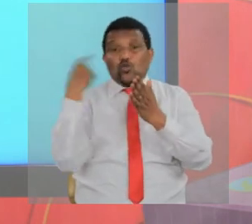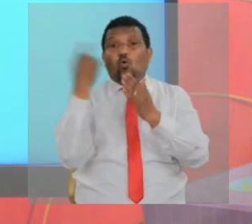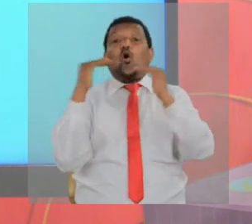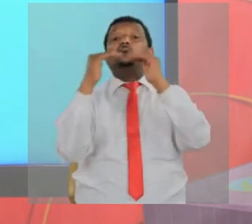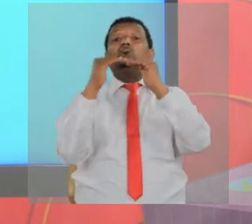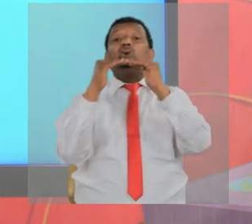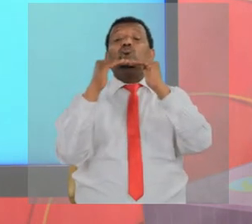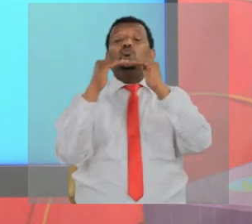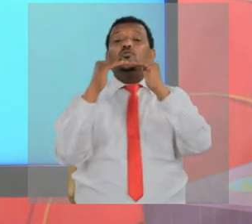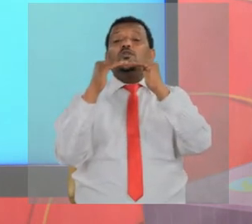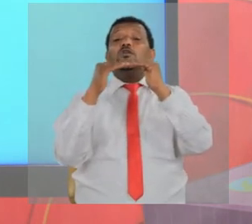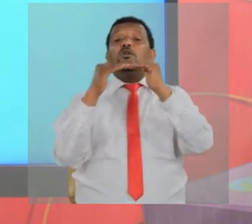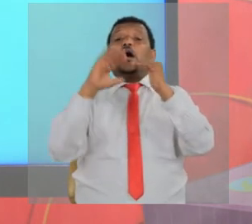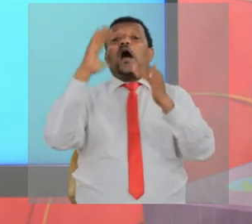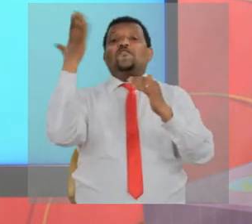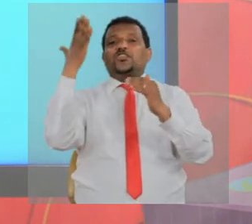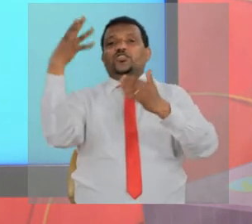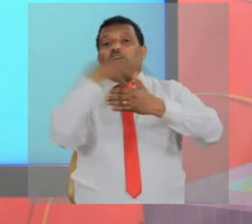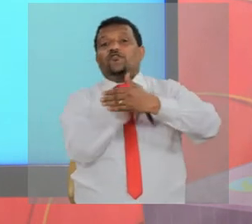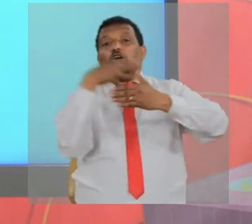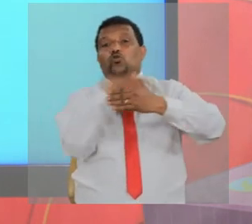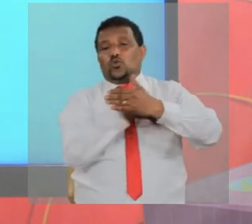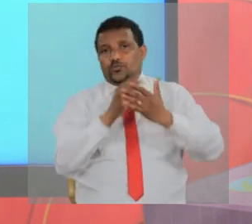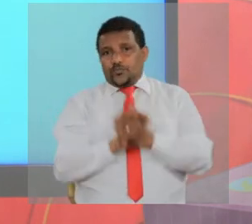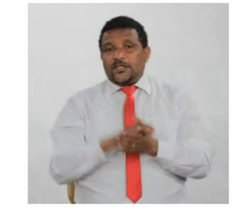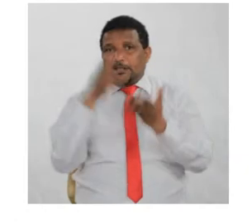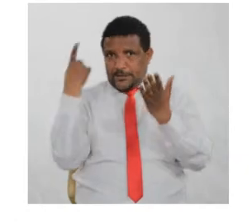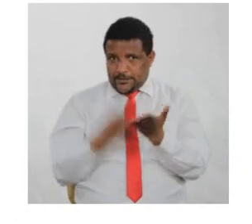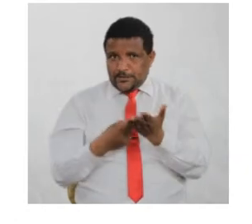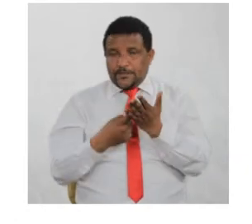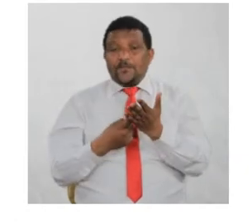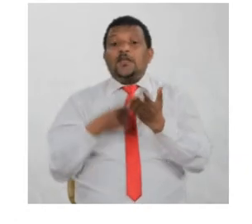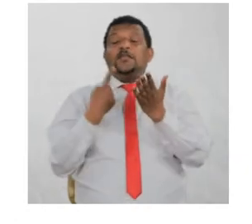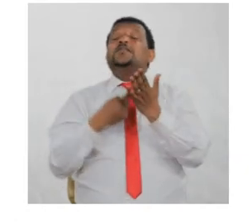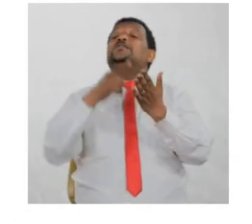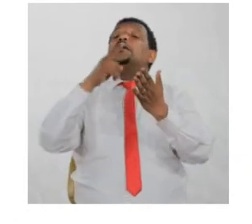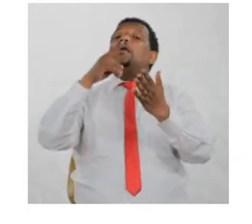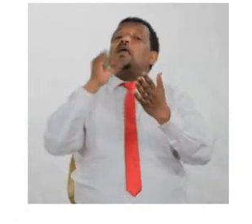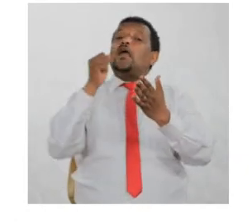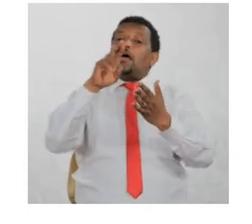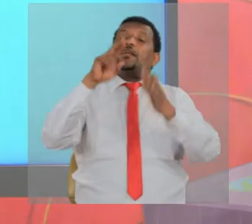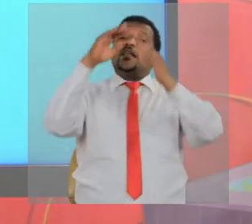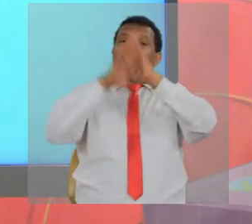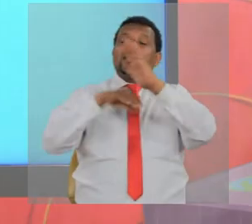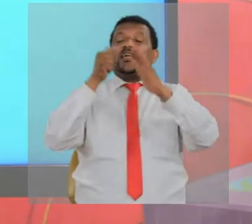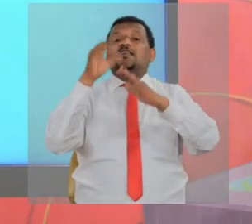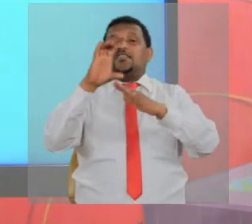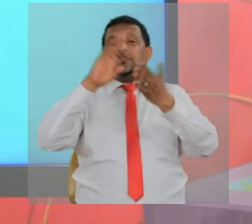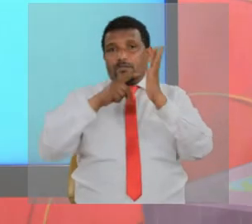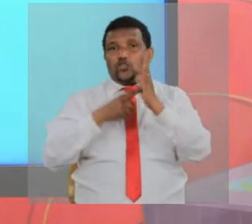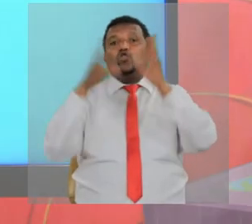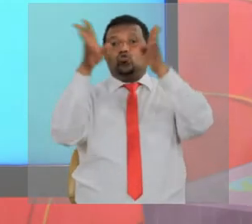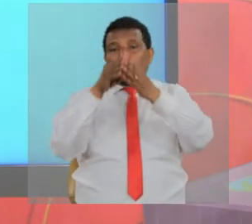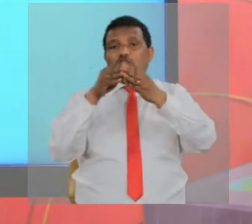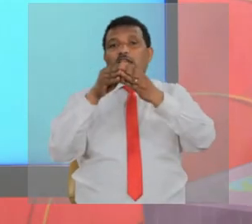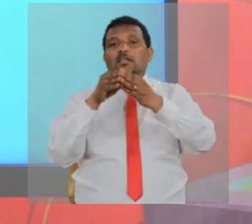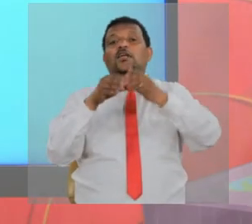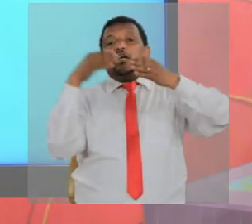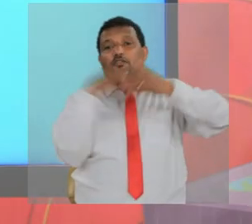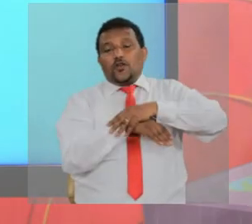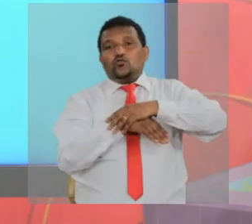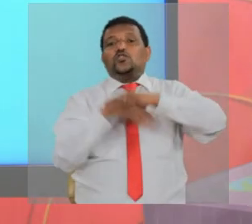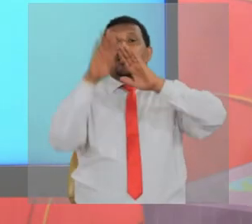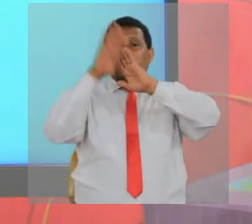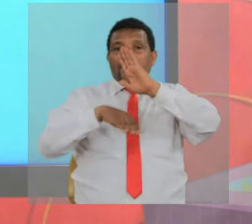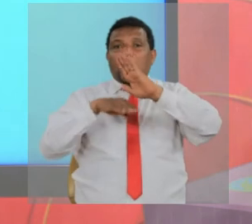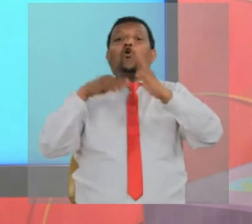always equal to the average revenue. Hence, this AR less than AC means total revenue is less than